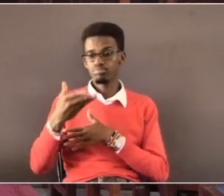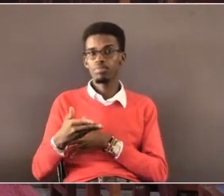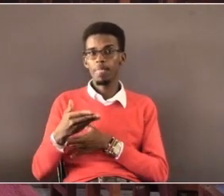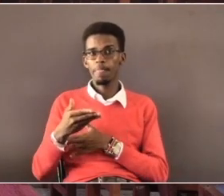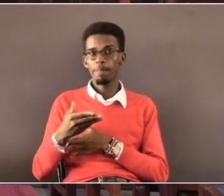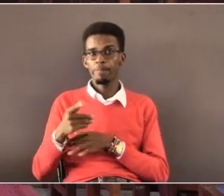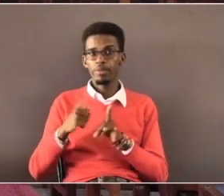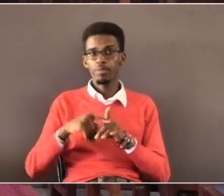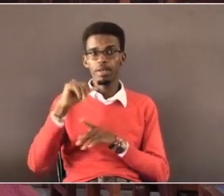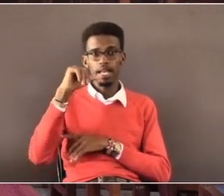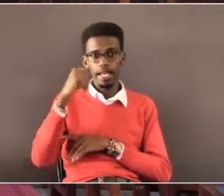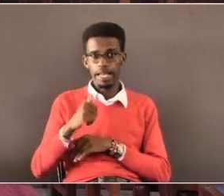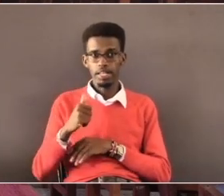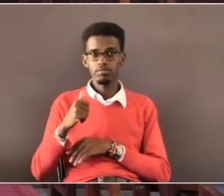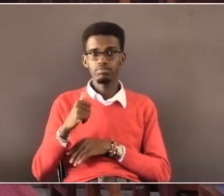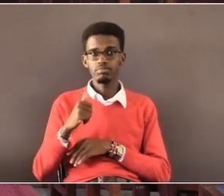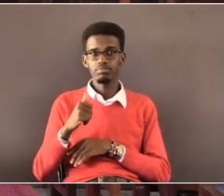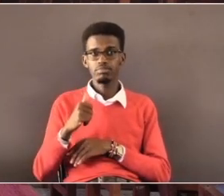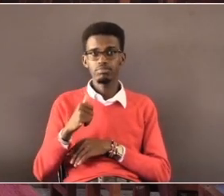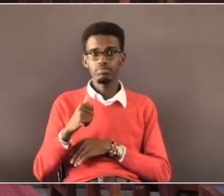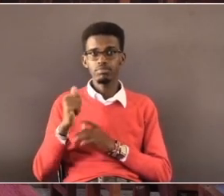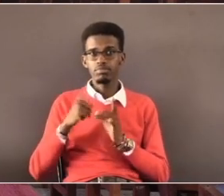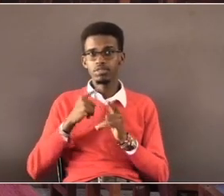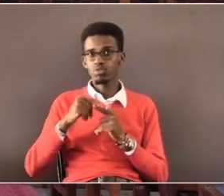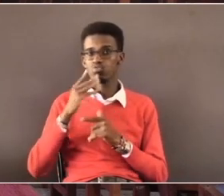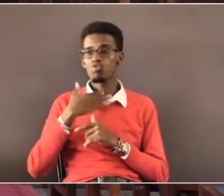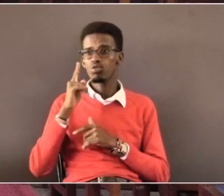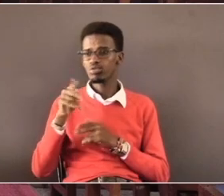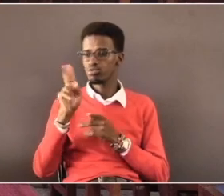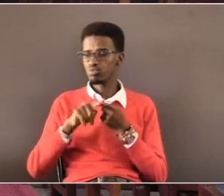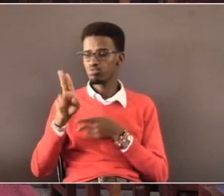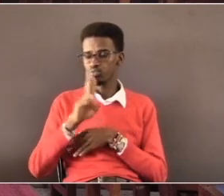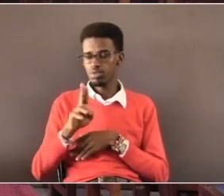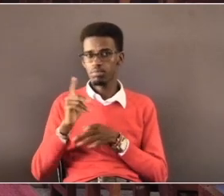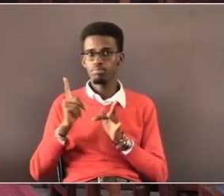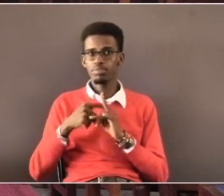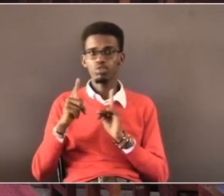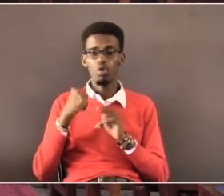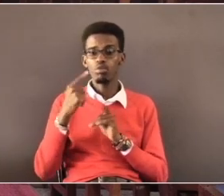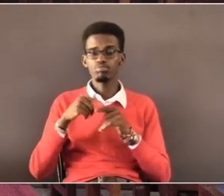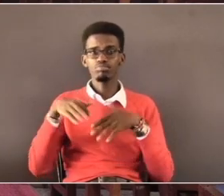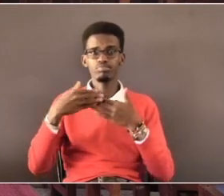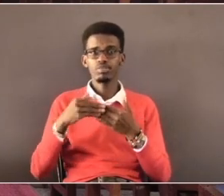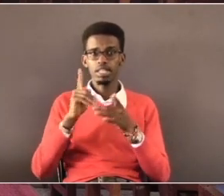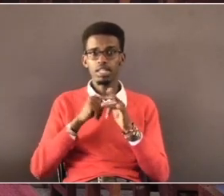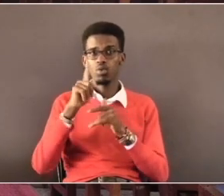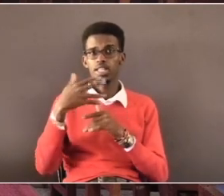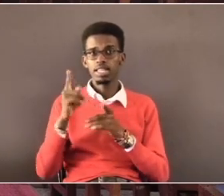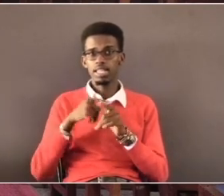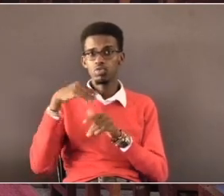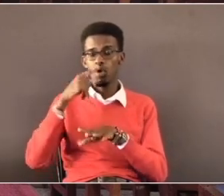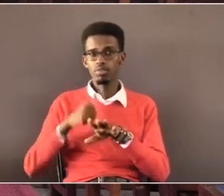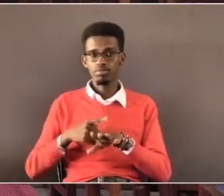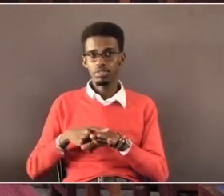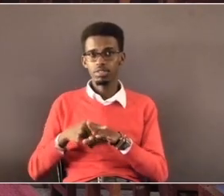money at a whim. You don't need much convincing, you just give money. And if there's one thing that is always